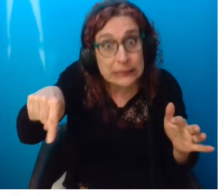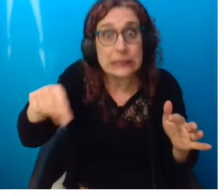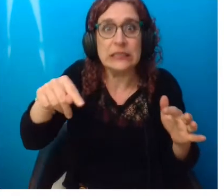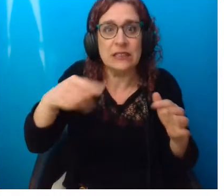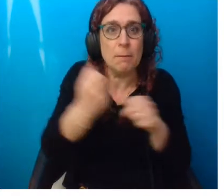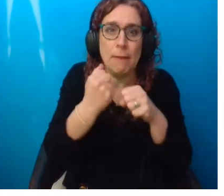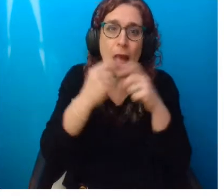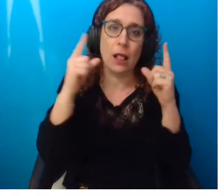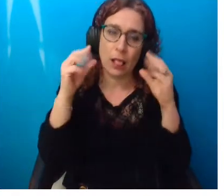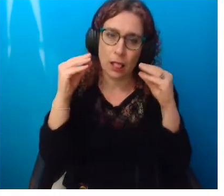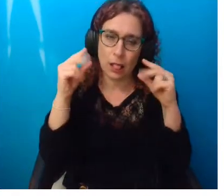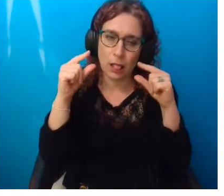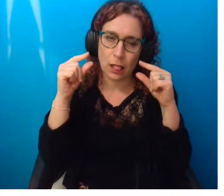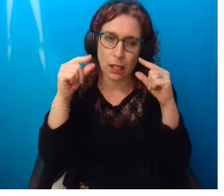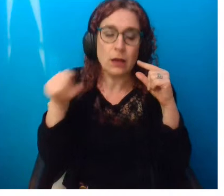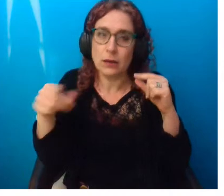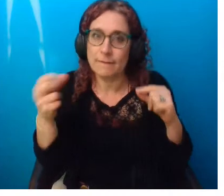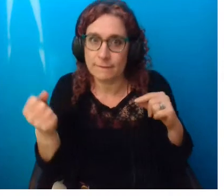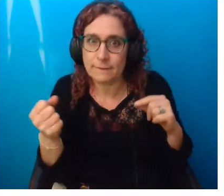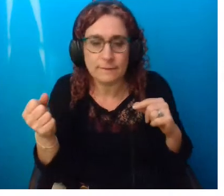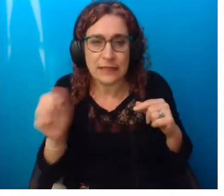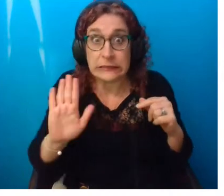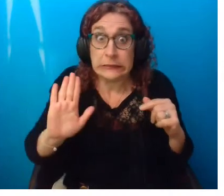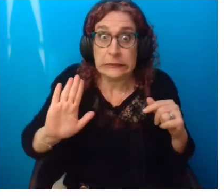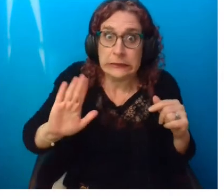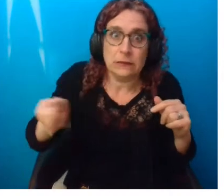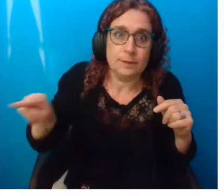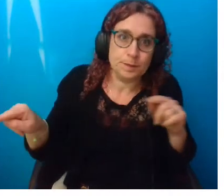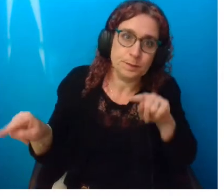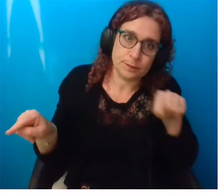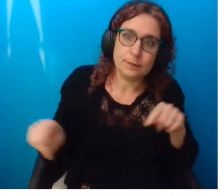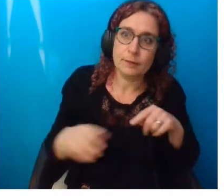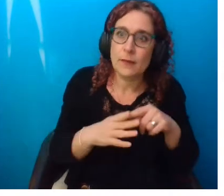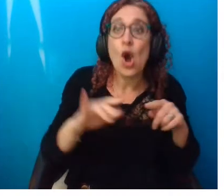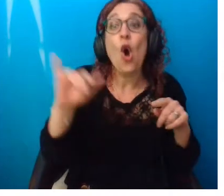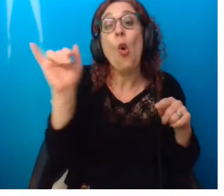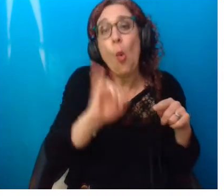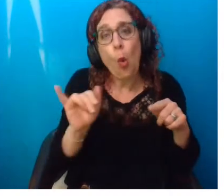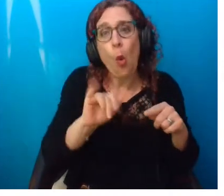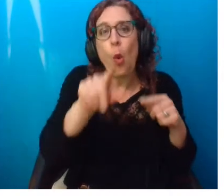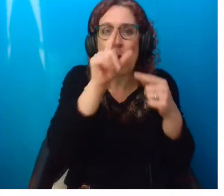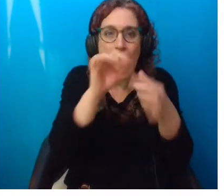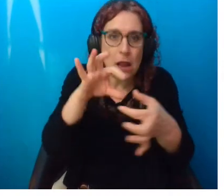And it may also be useful to use topical antihistamines.